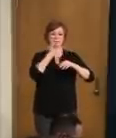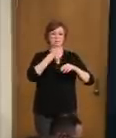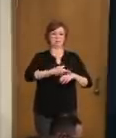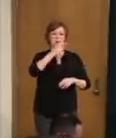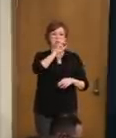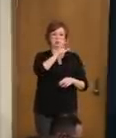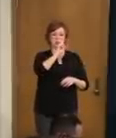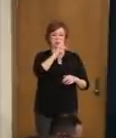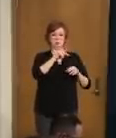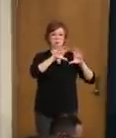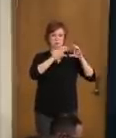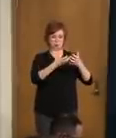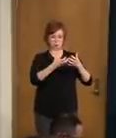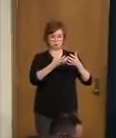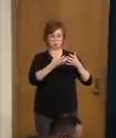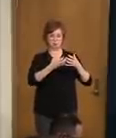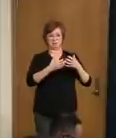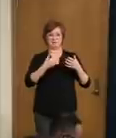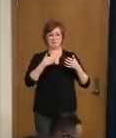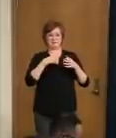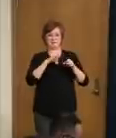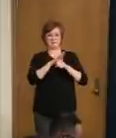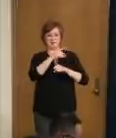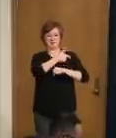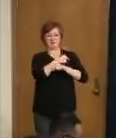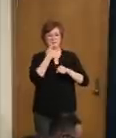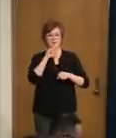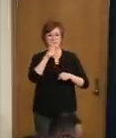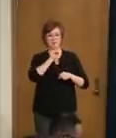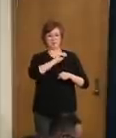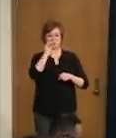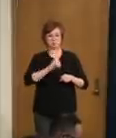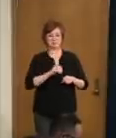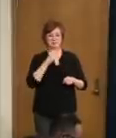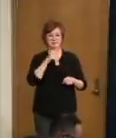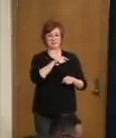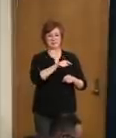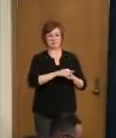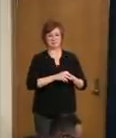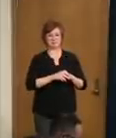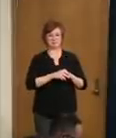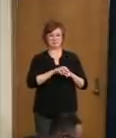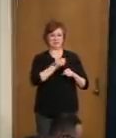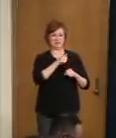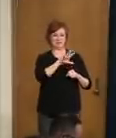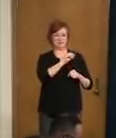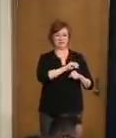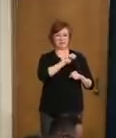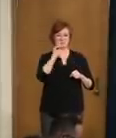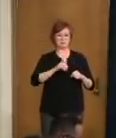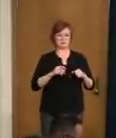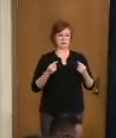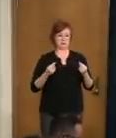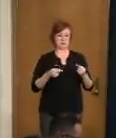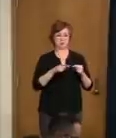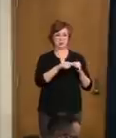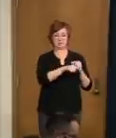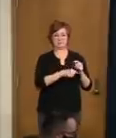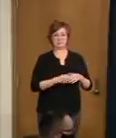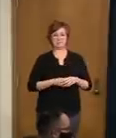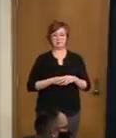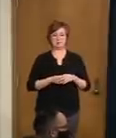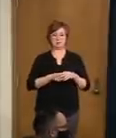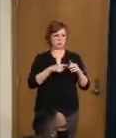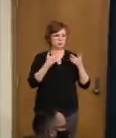for everyone in the high priority group? Does that mean you're going to have to be more selective? Are you trying other avenues to get